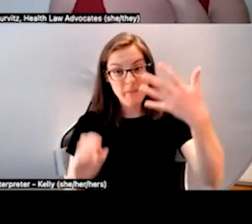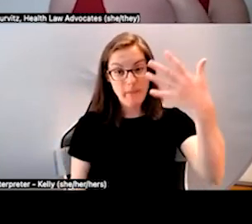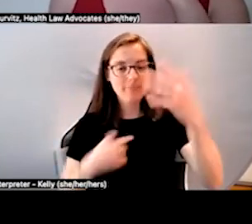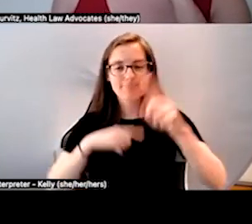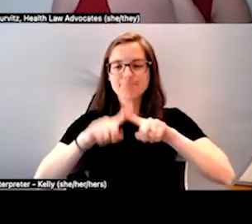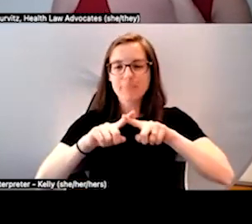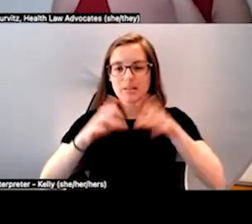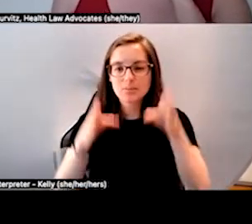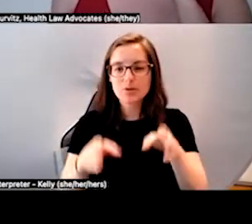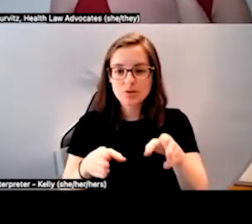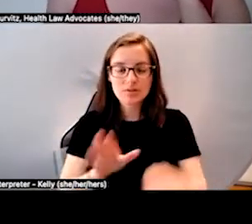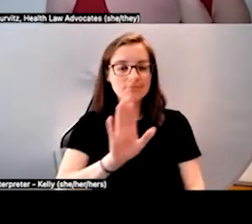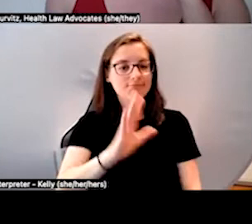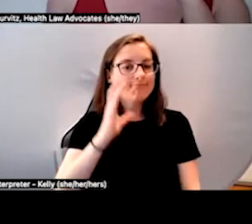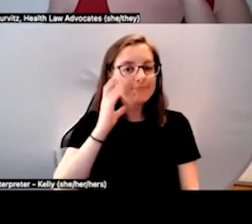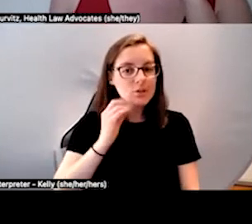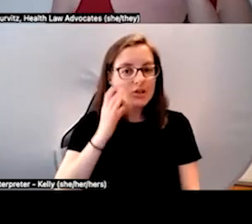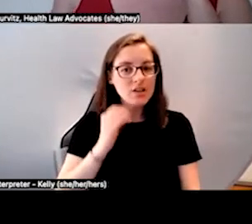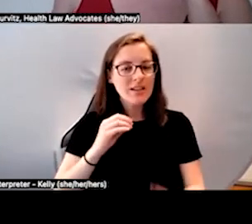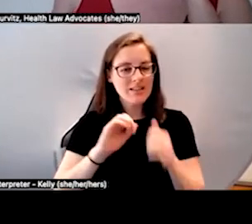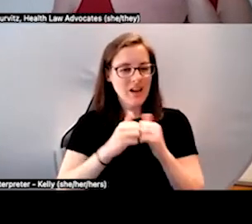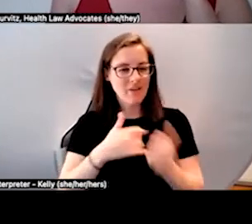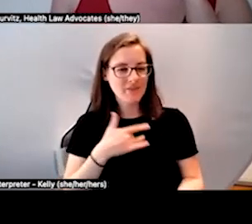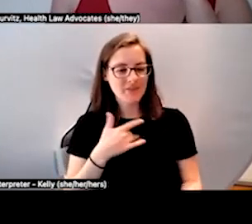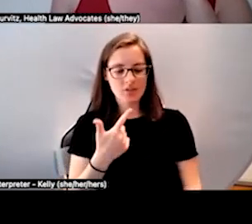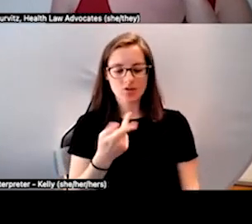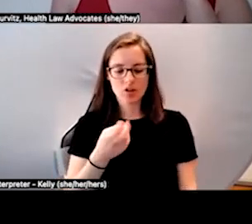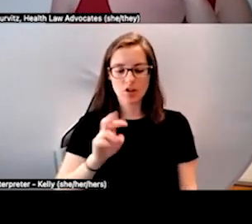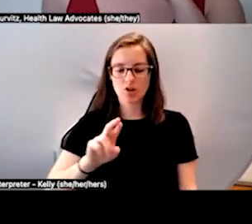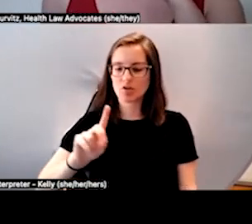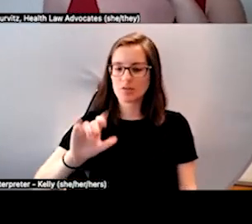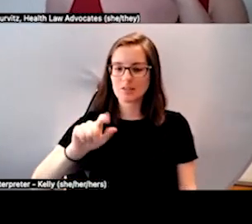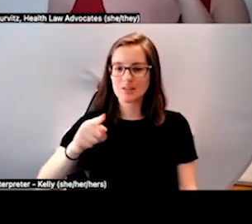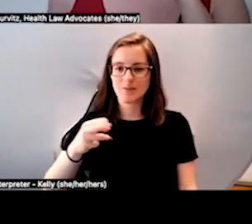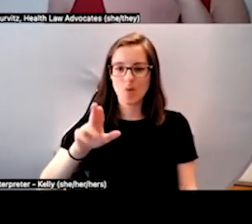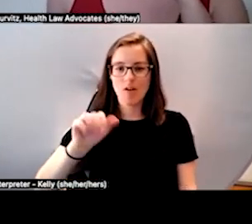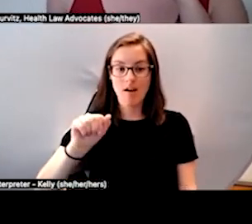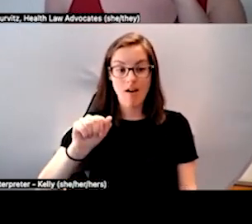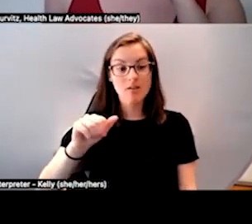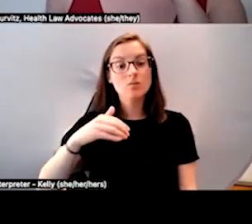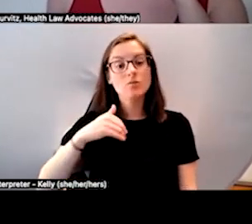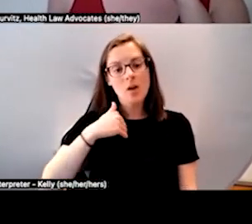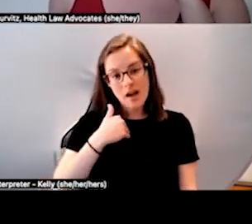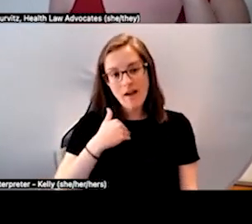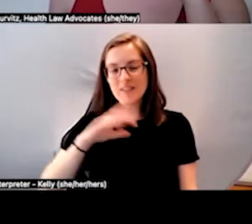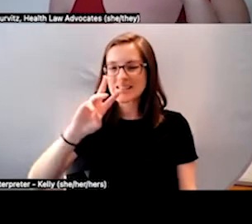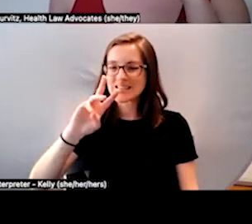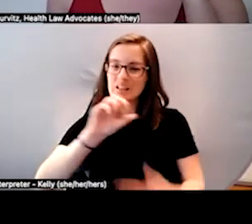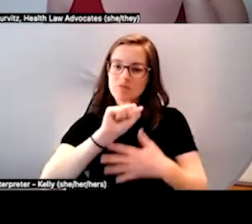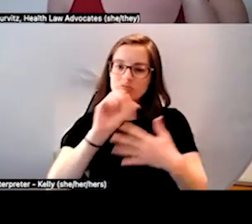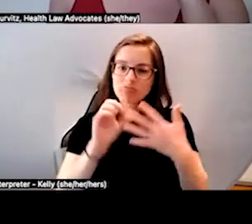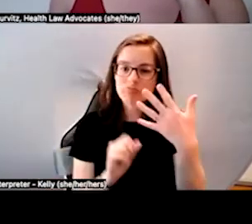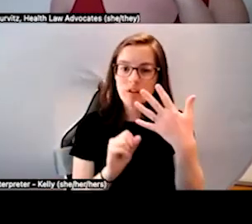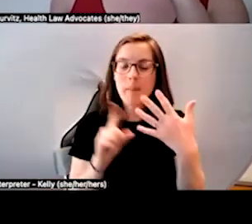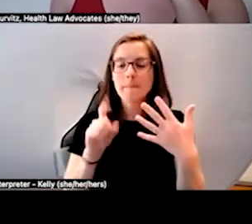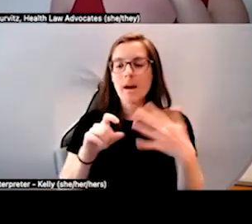what people experience as gender dysphoria. So they sort of have these 6 criteria, and 2 have to be present. These can be